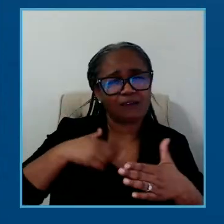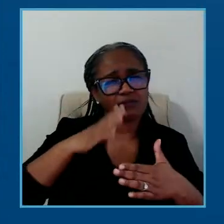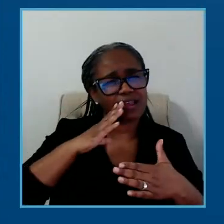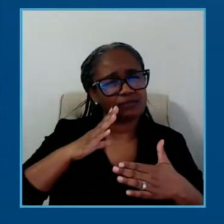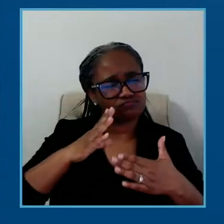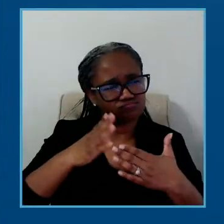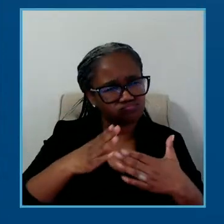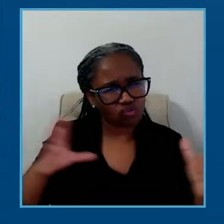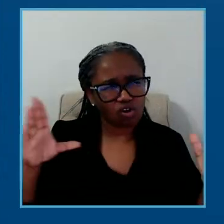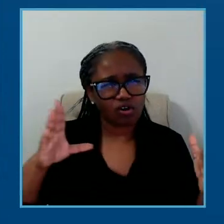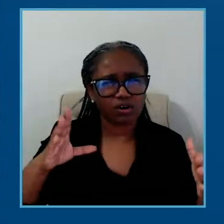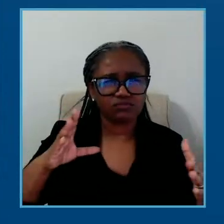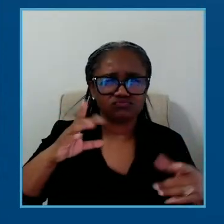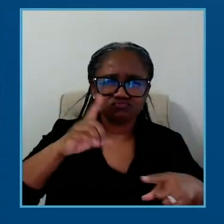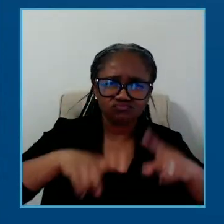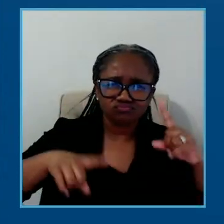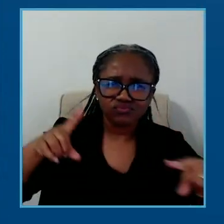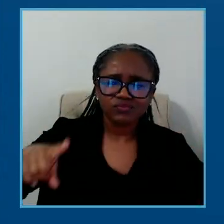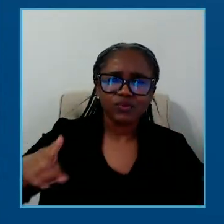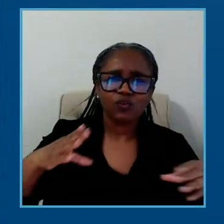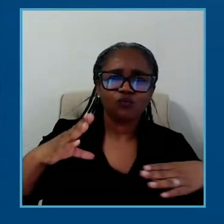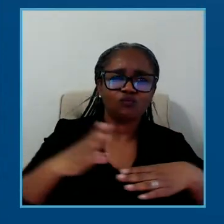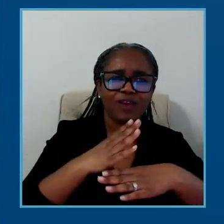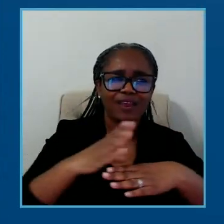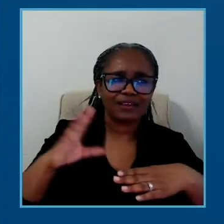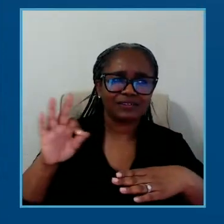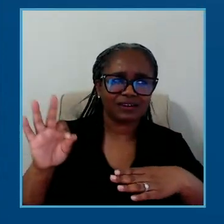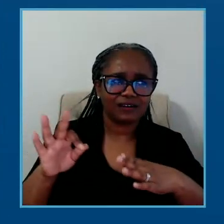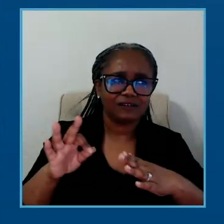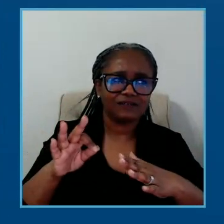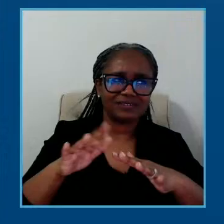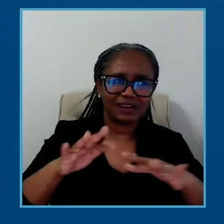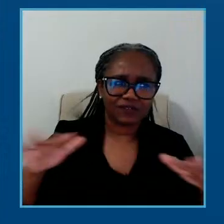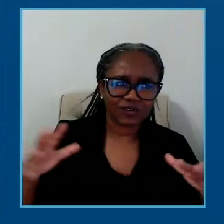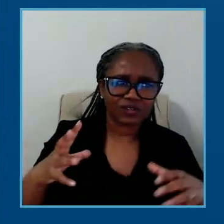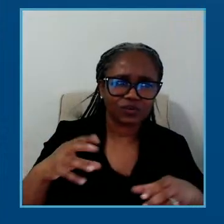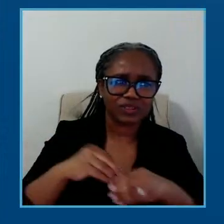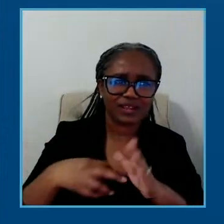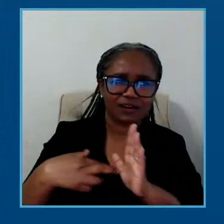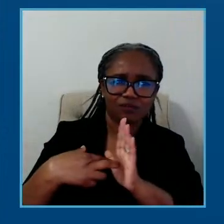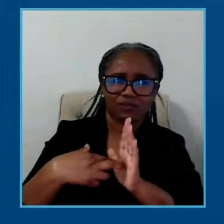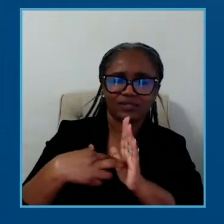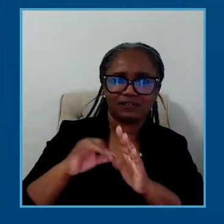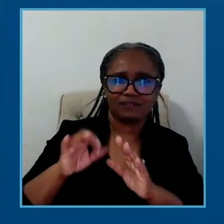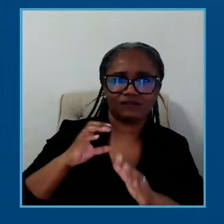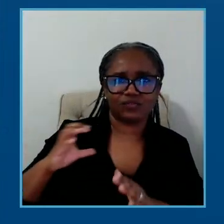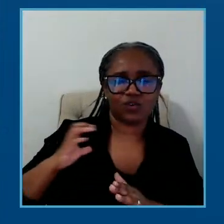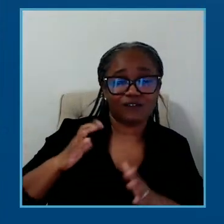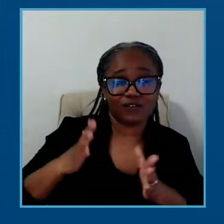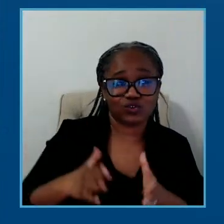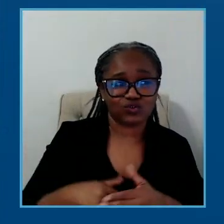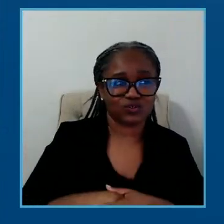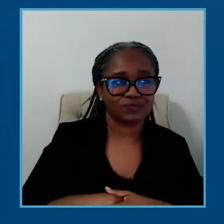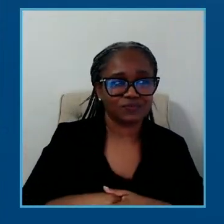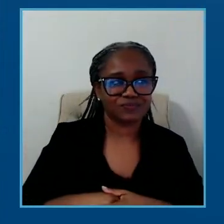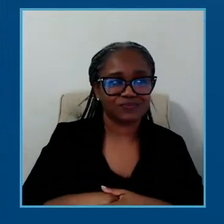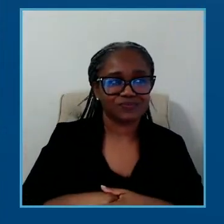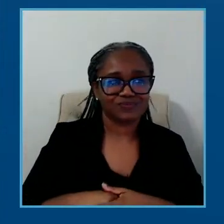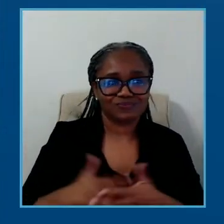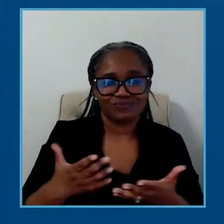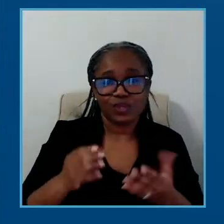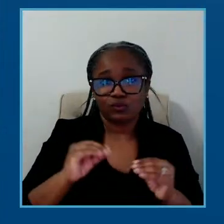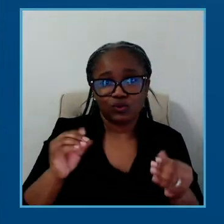ages, and characteristics. There was no discrimination in the conduct of this election, apart from distinguishing